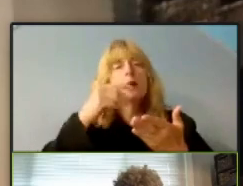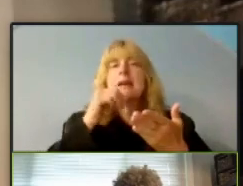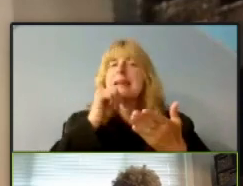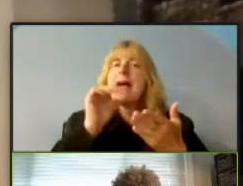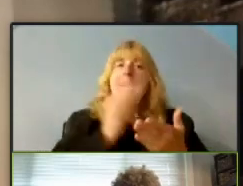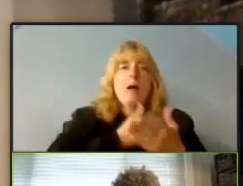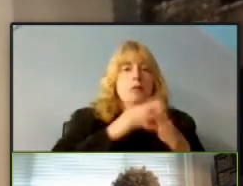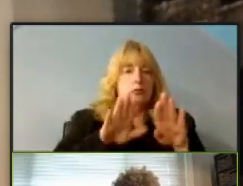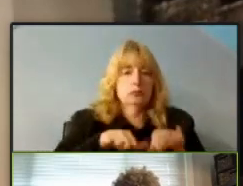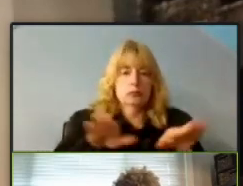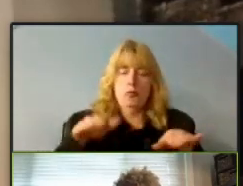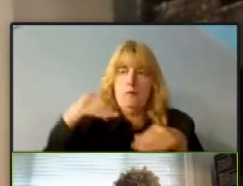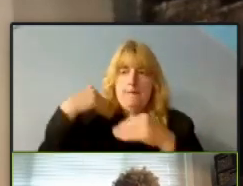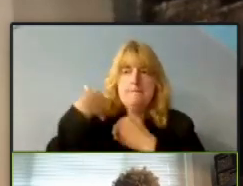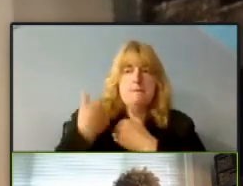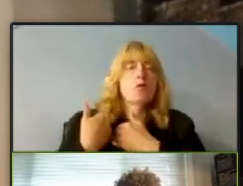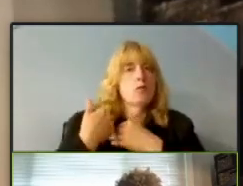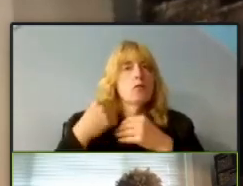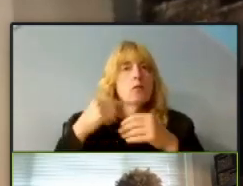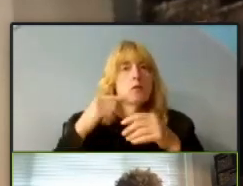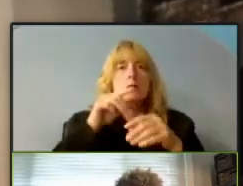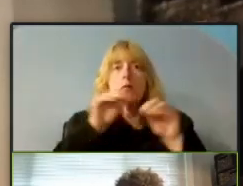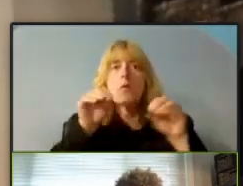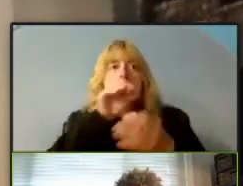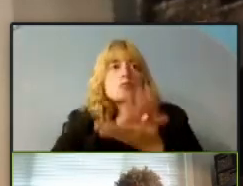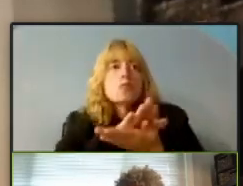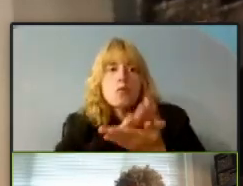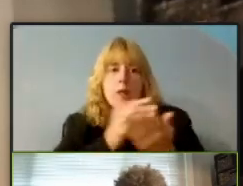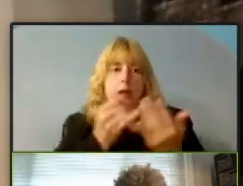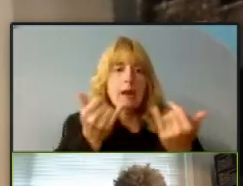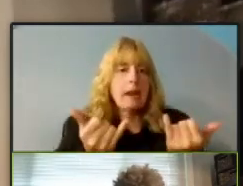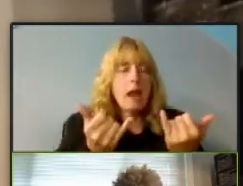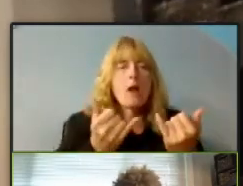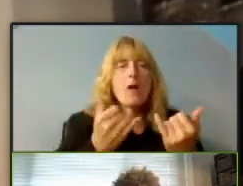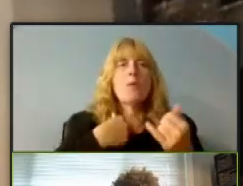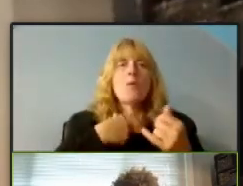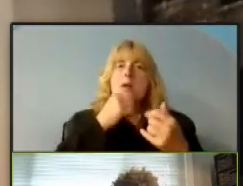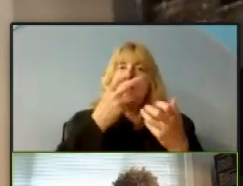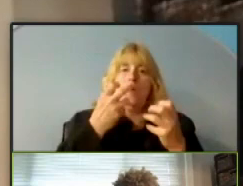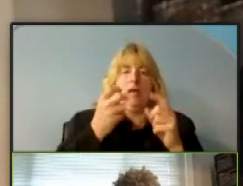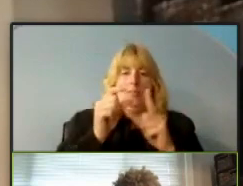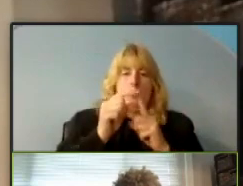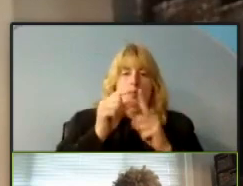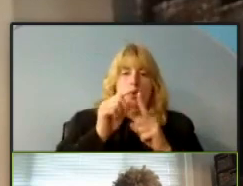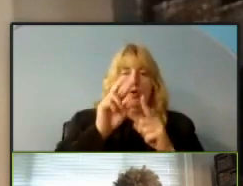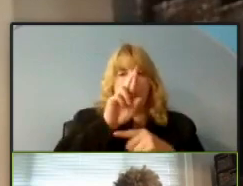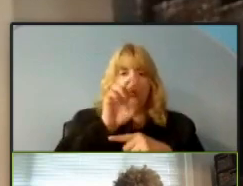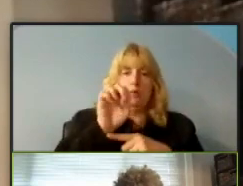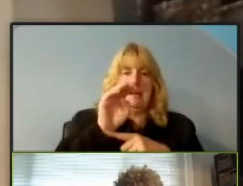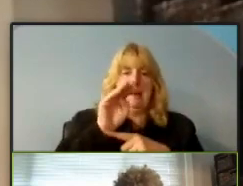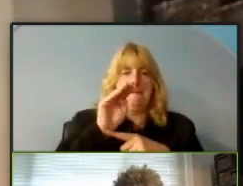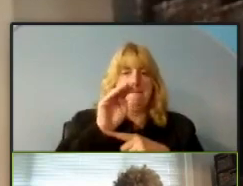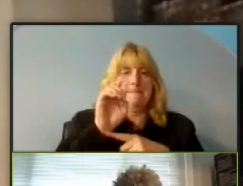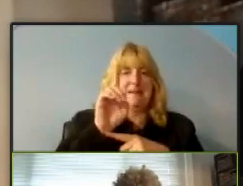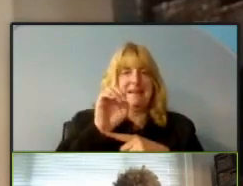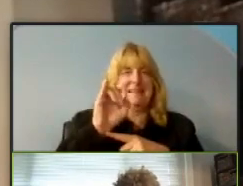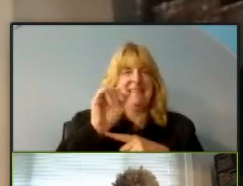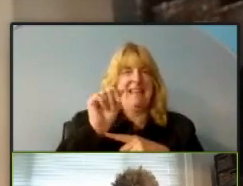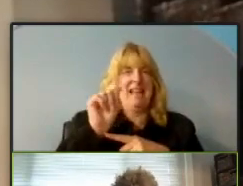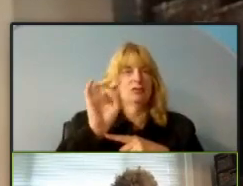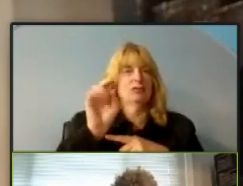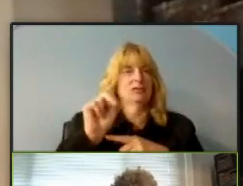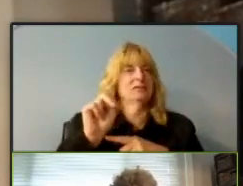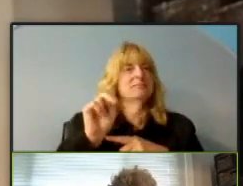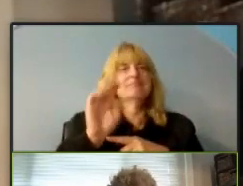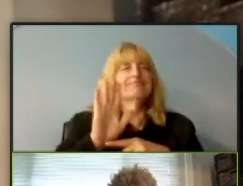traditional sense. And we don't want to use the term remediation. We want to use the term accelerate learning because we've